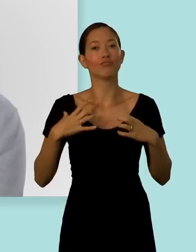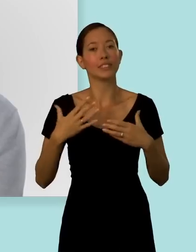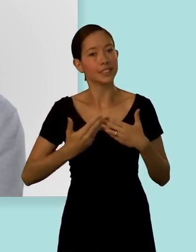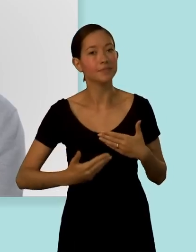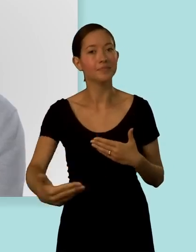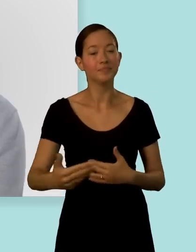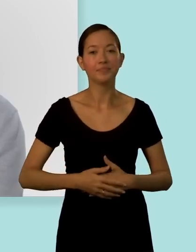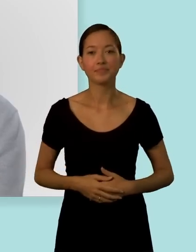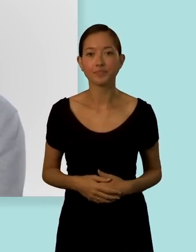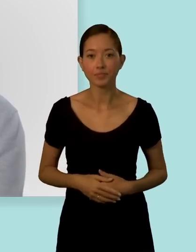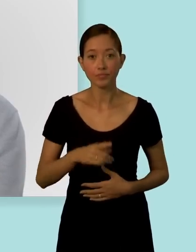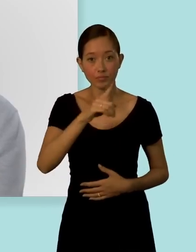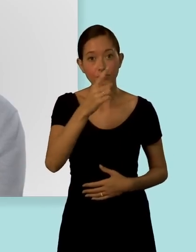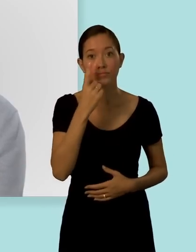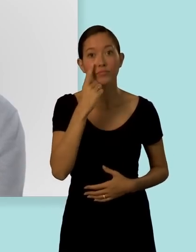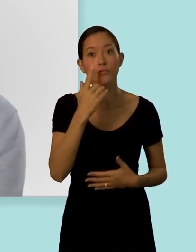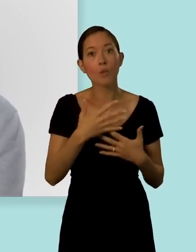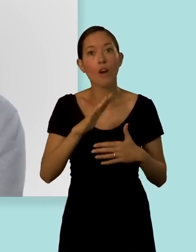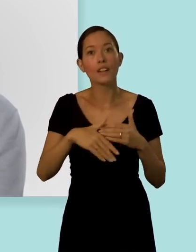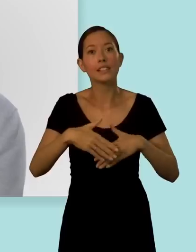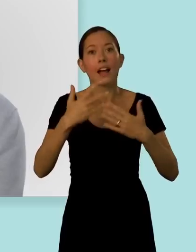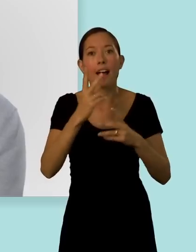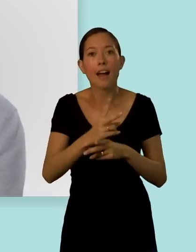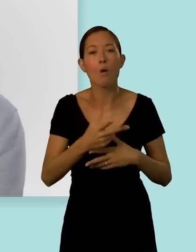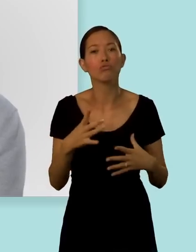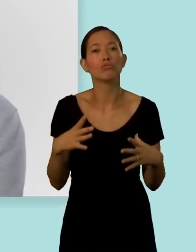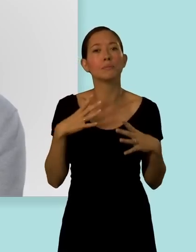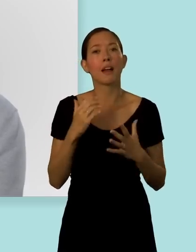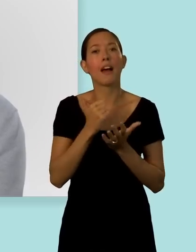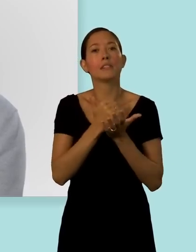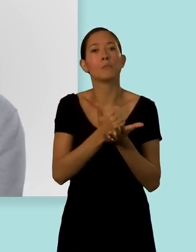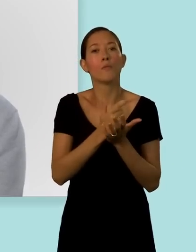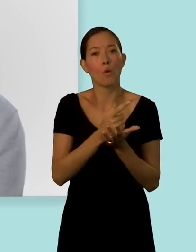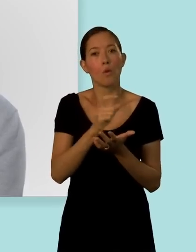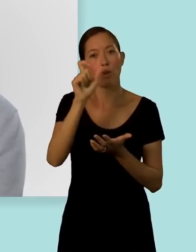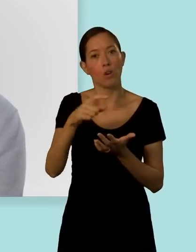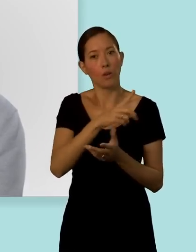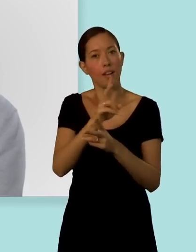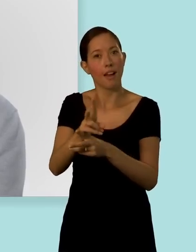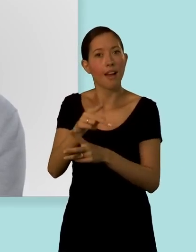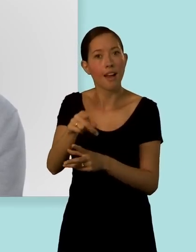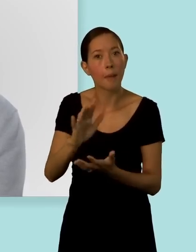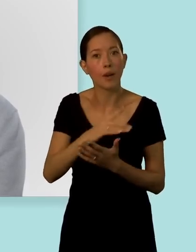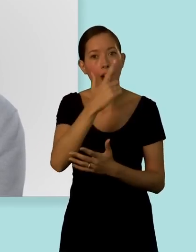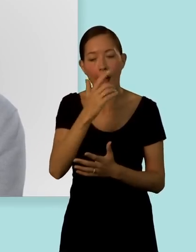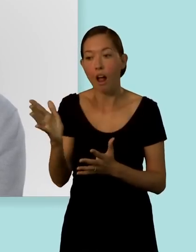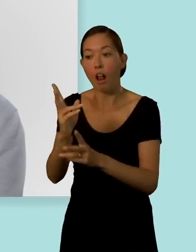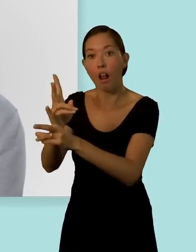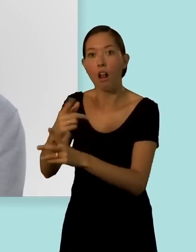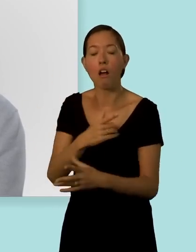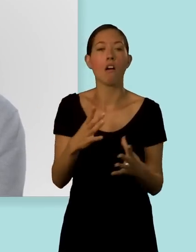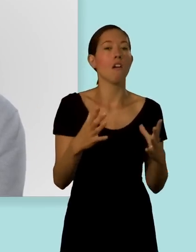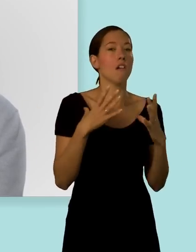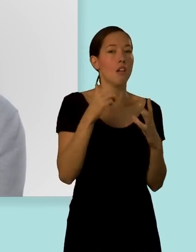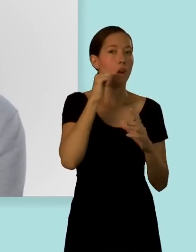break, which can relieve stress and leave you feeling refreshed. Find out about daycare or respite support for the person you care for, so that